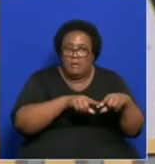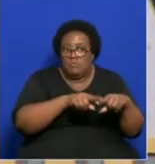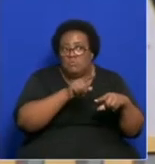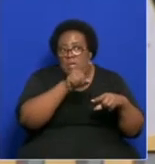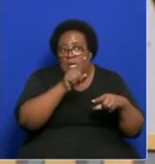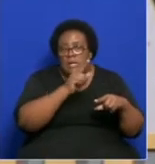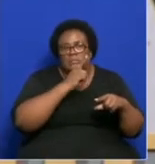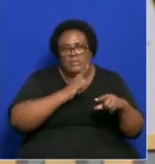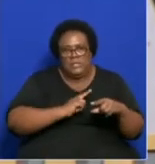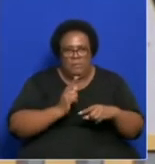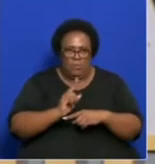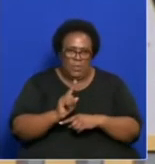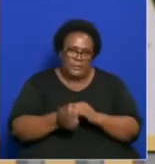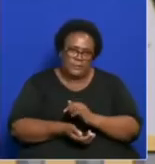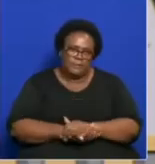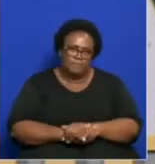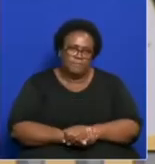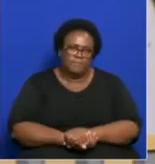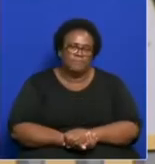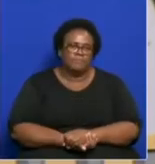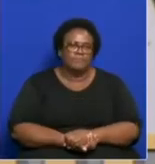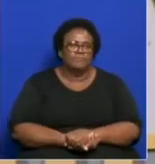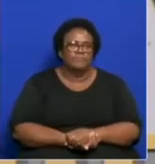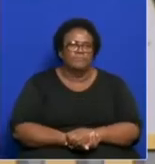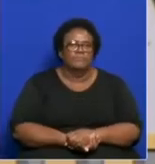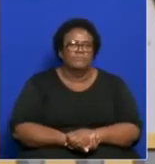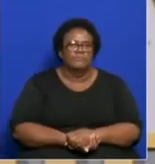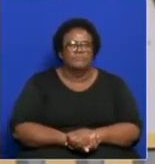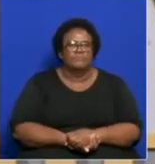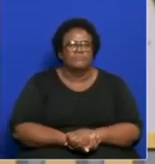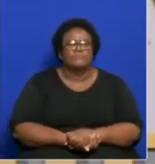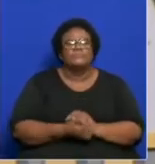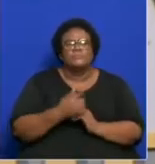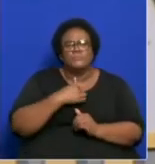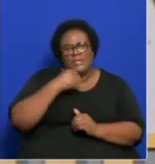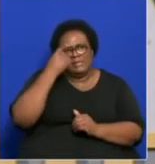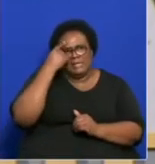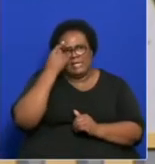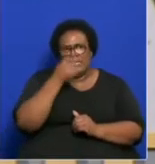and I think they even said it